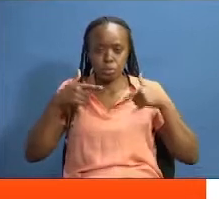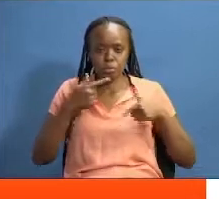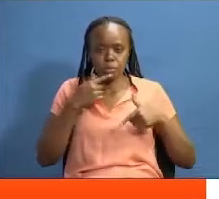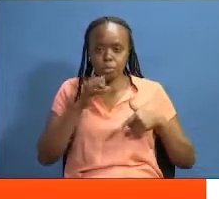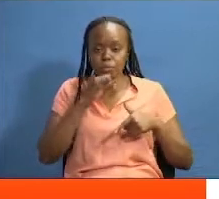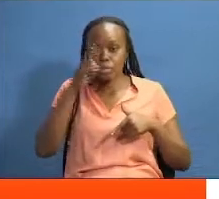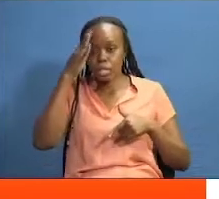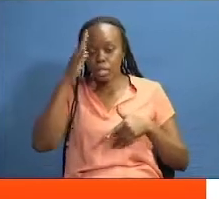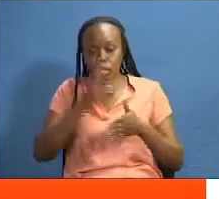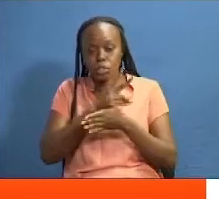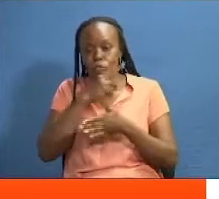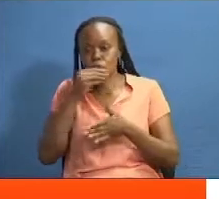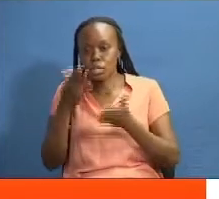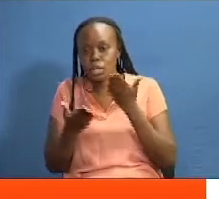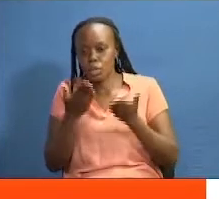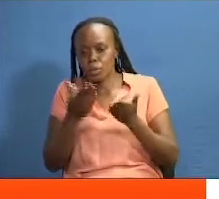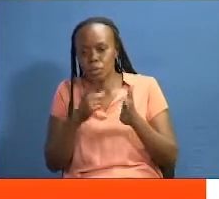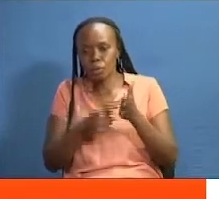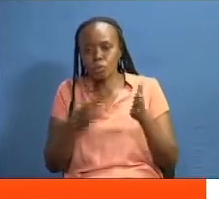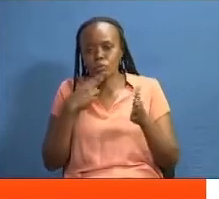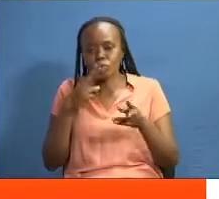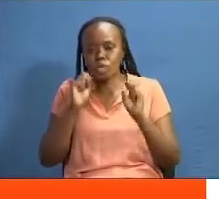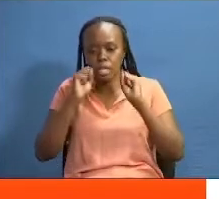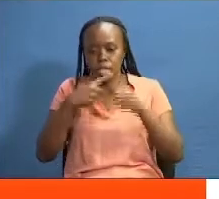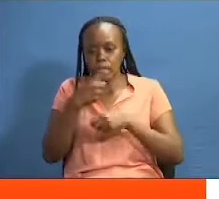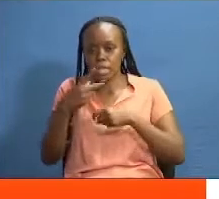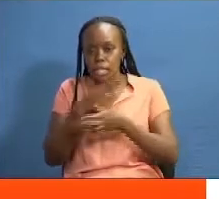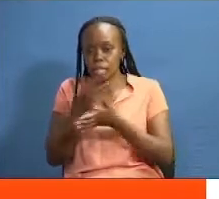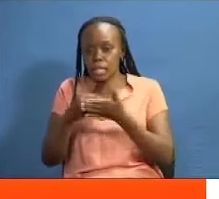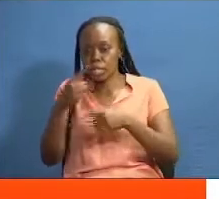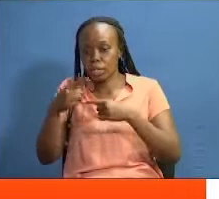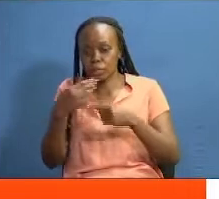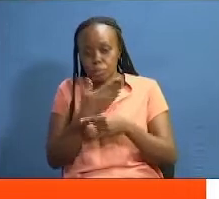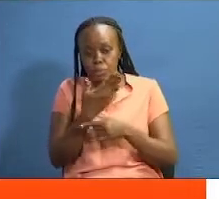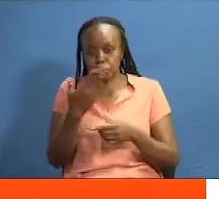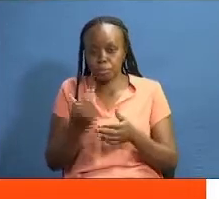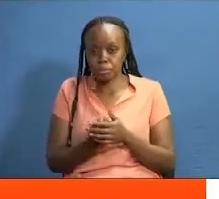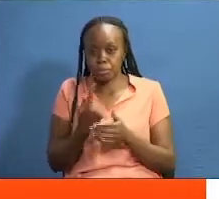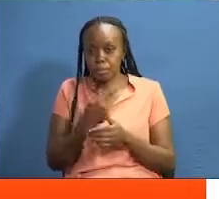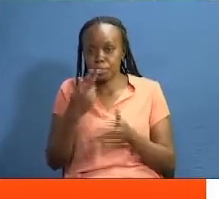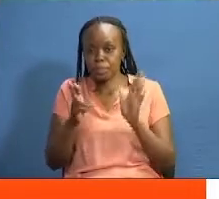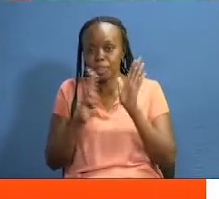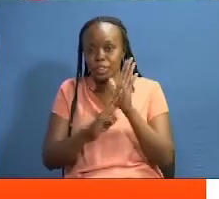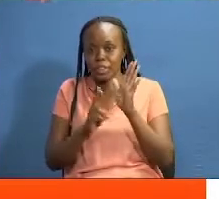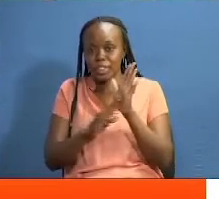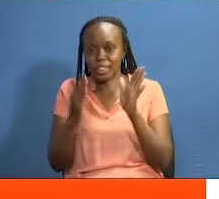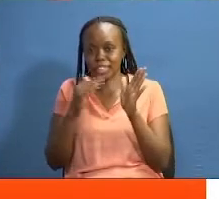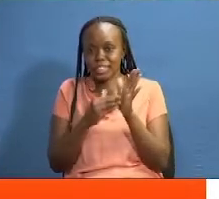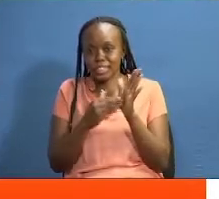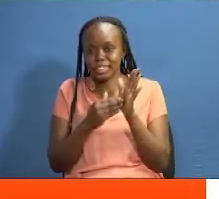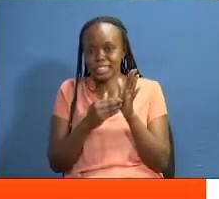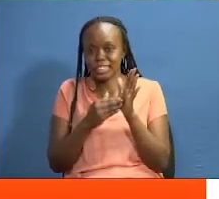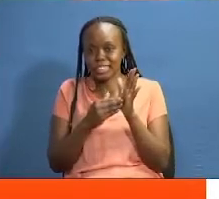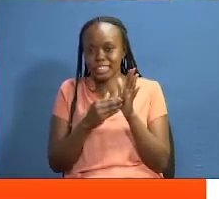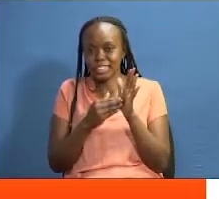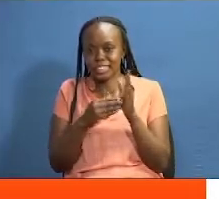it is a reality that they should get to know. Probably, what can you tell them concerning this? Just repeat your question. I need to get it clear. Right.